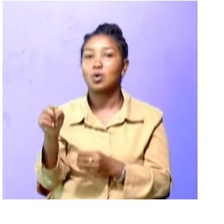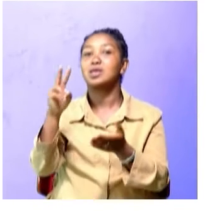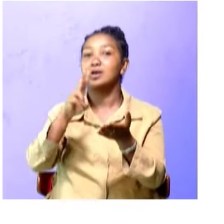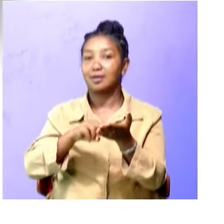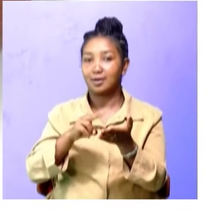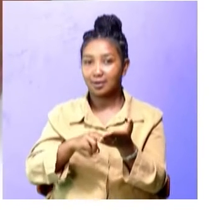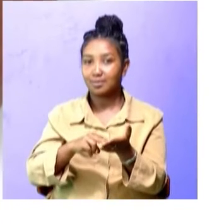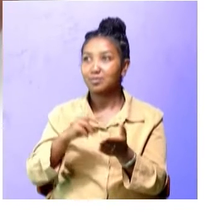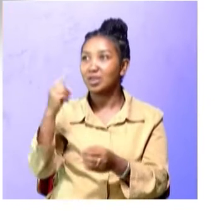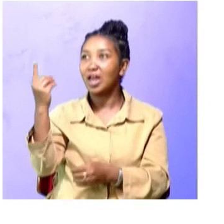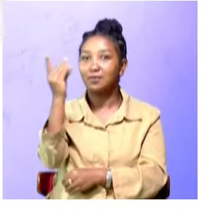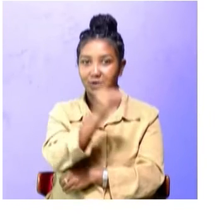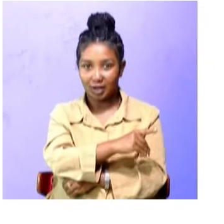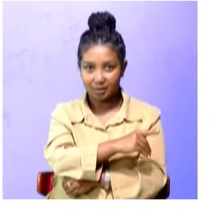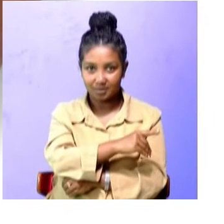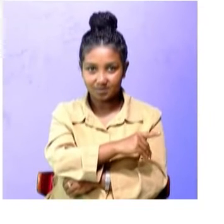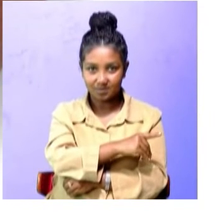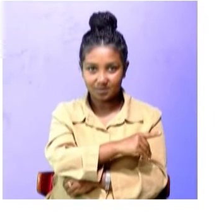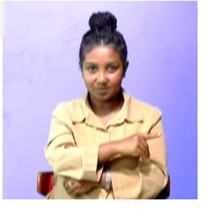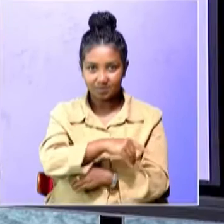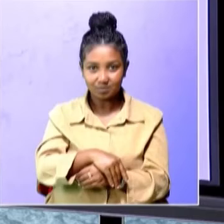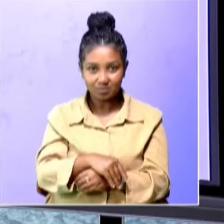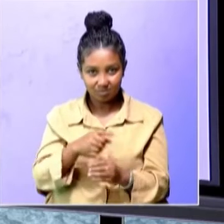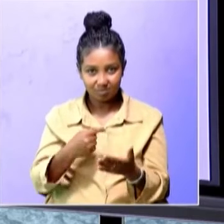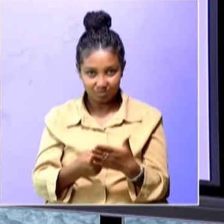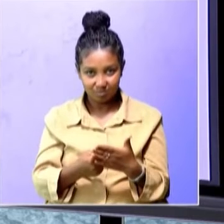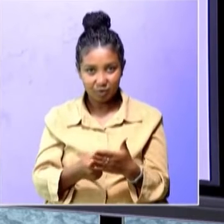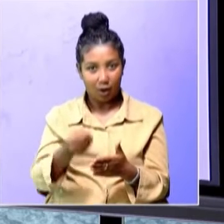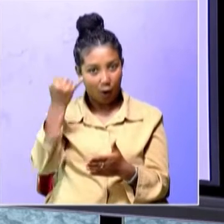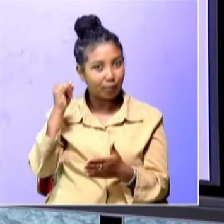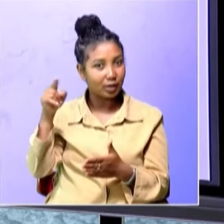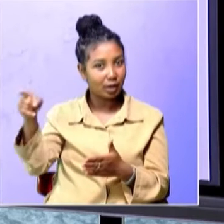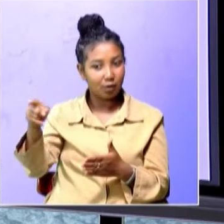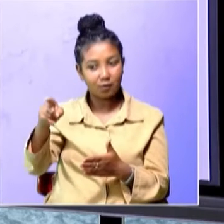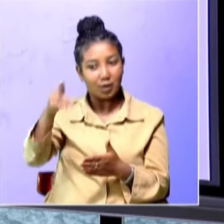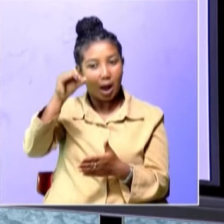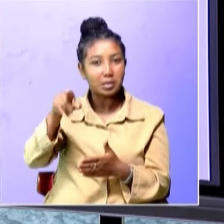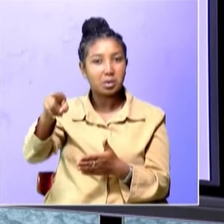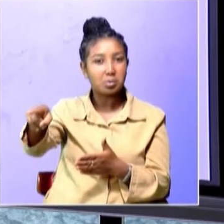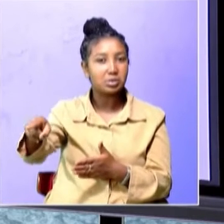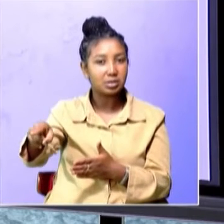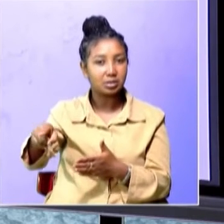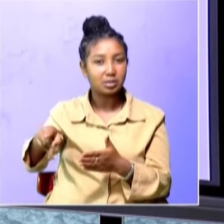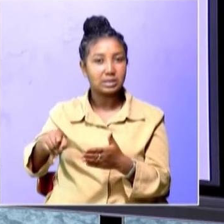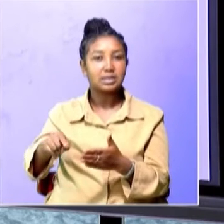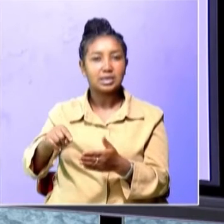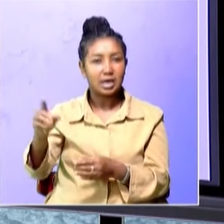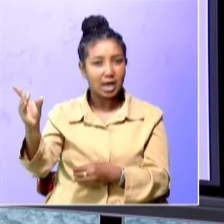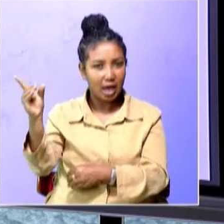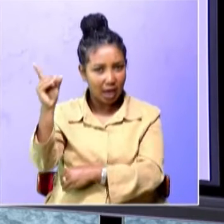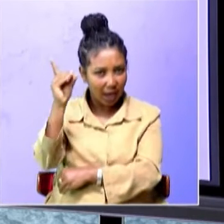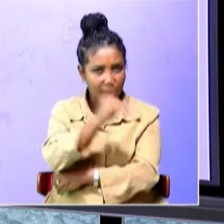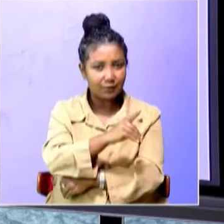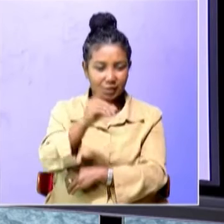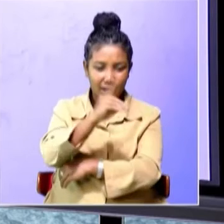reading every day. All right? It is the opinion of the writer about reading